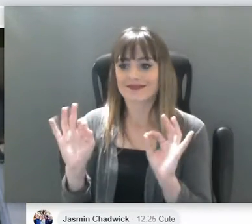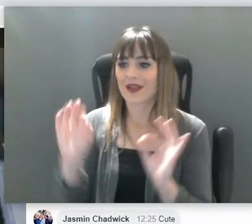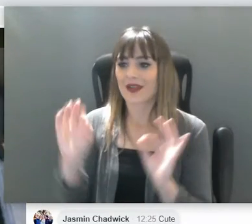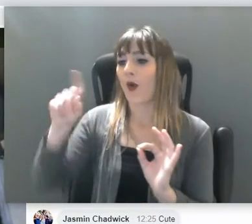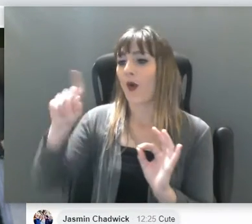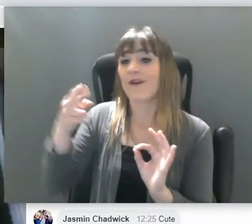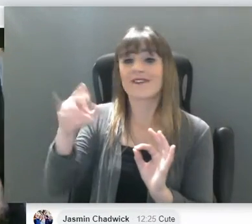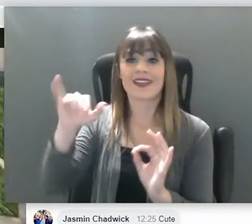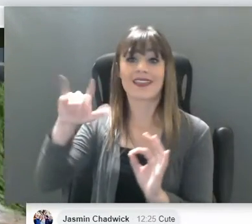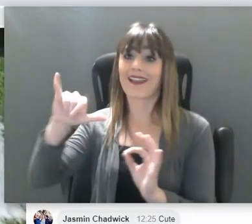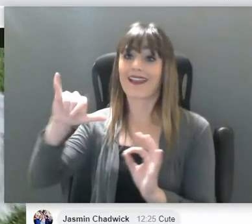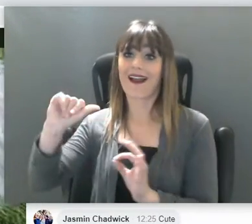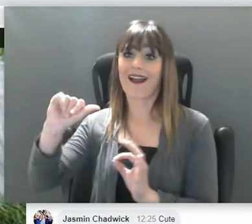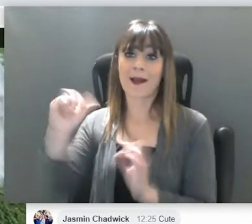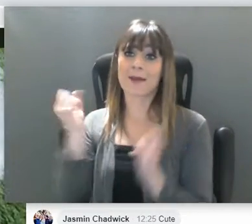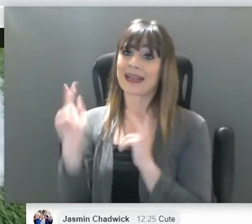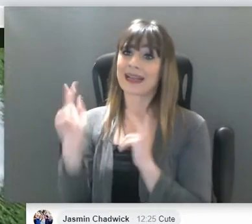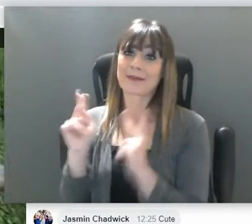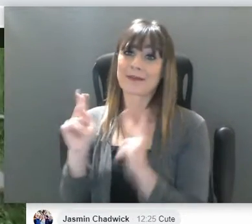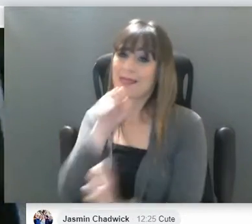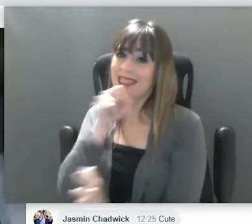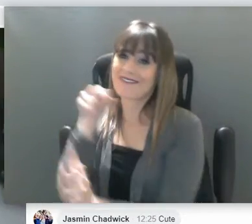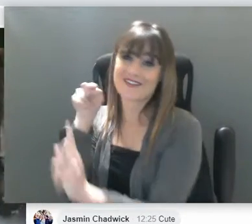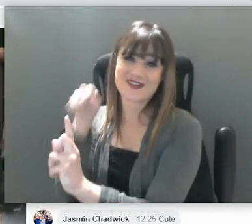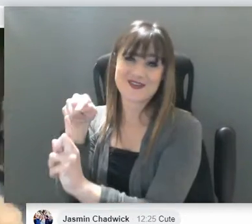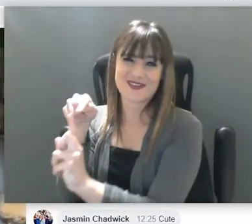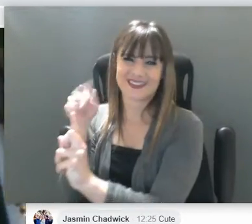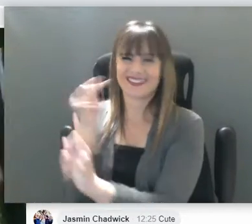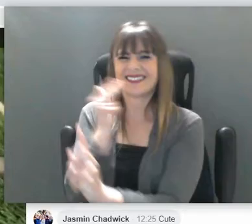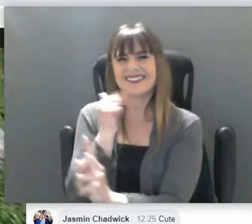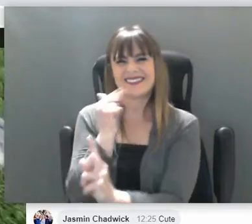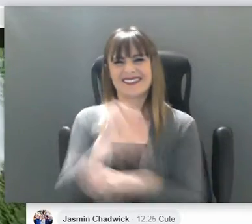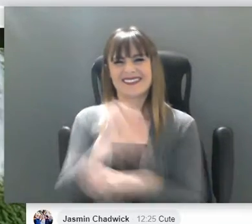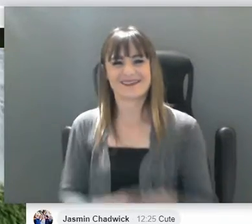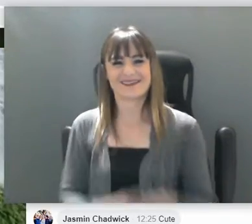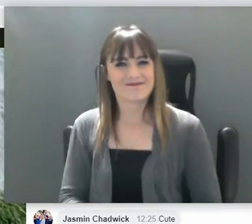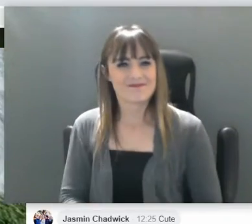live every day? Right? Like, what are you guys doing? Right? Why aren't we seeing... Eat,